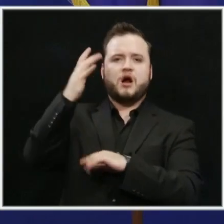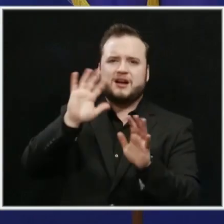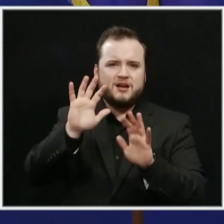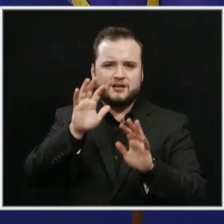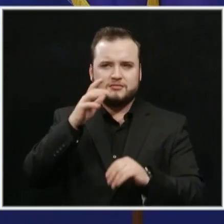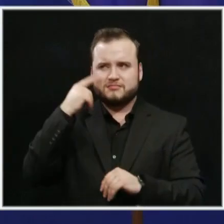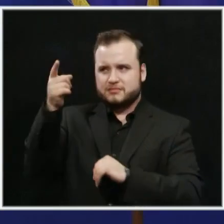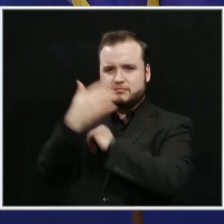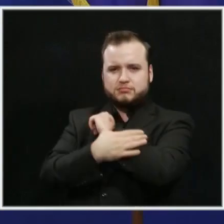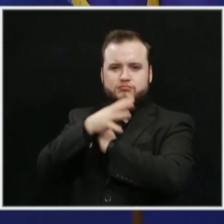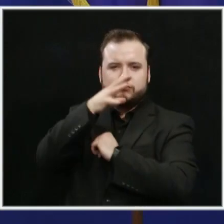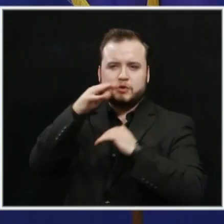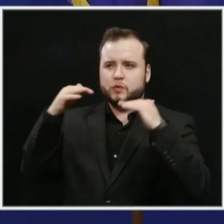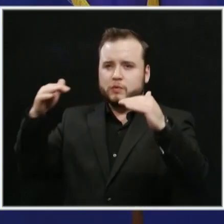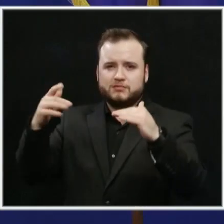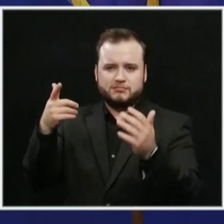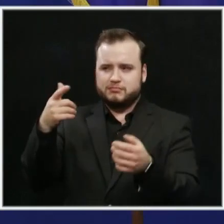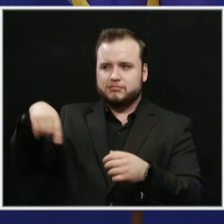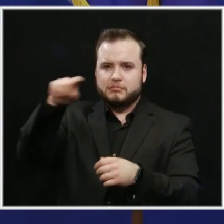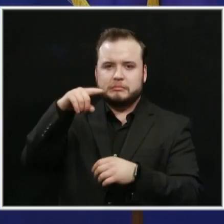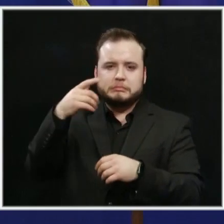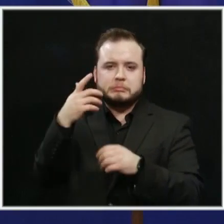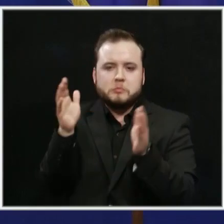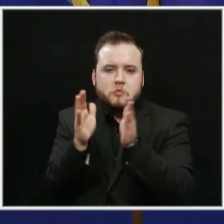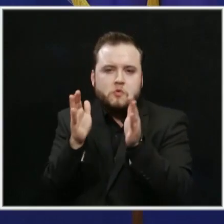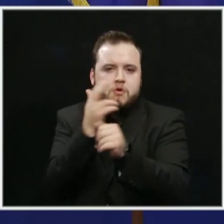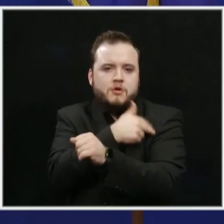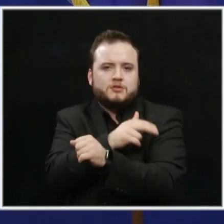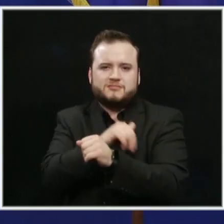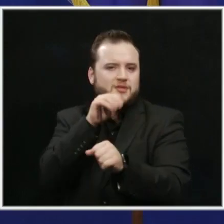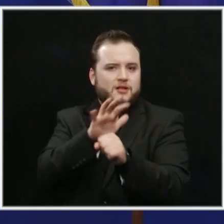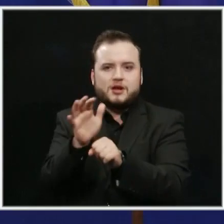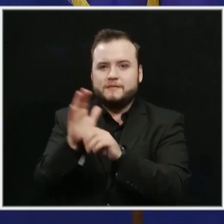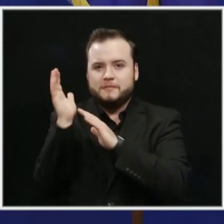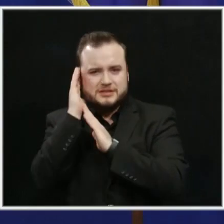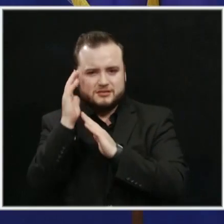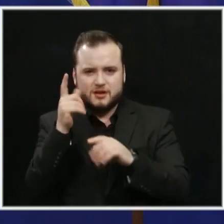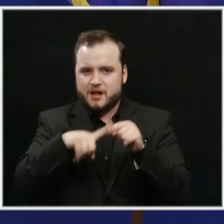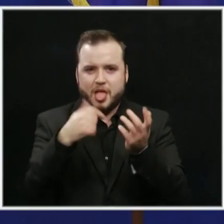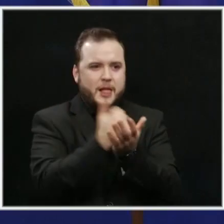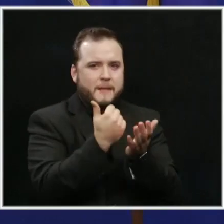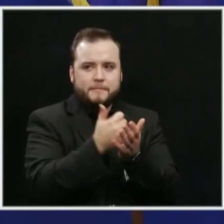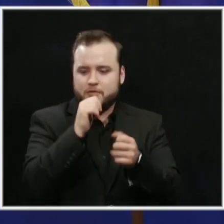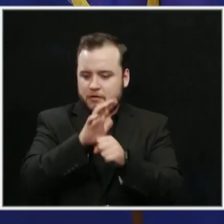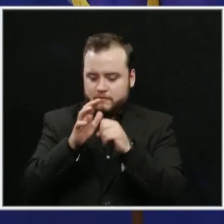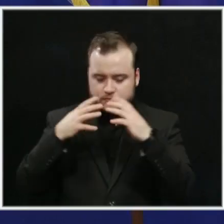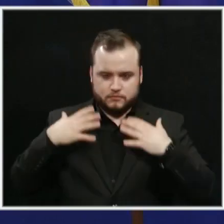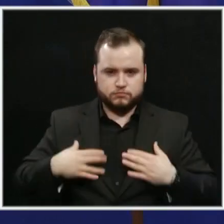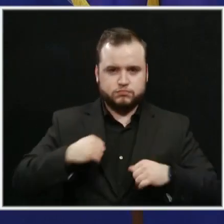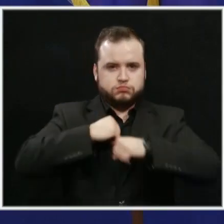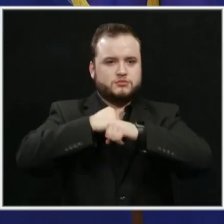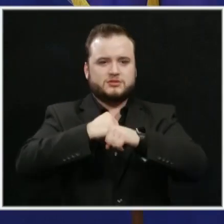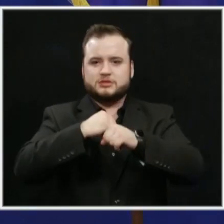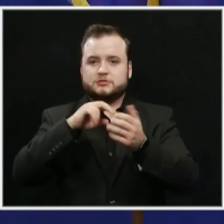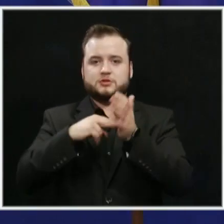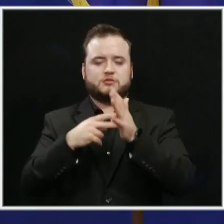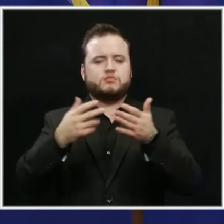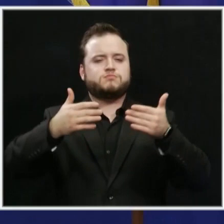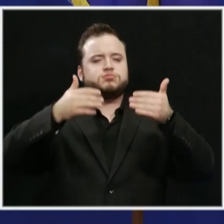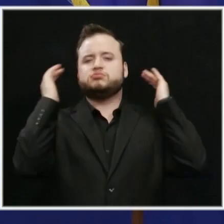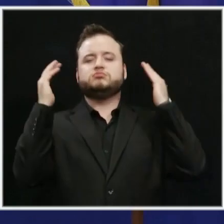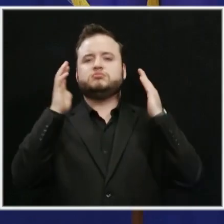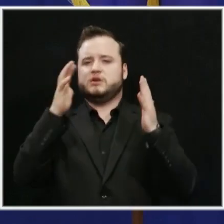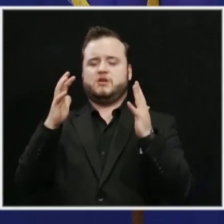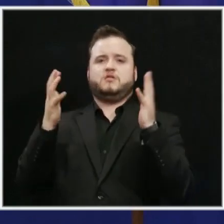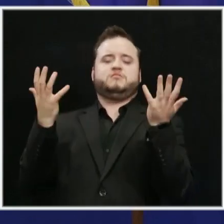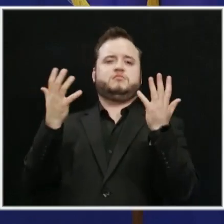they don't have enough beds or ventilators. But get to where you can distance, get to a course nearby you, get out to a lake, get to a park where you can